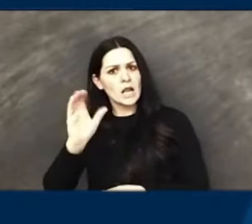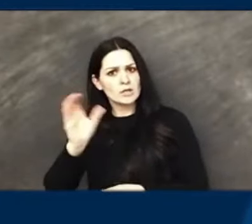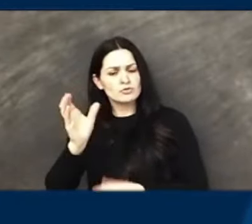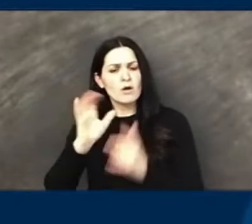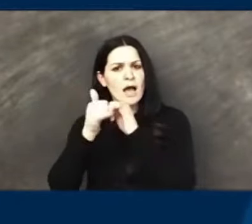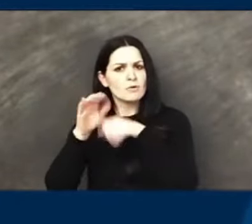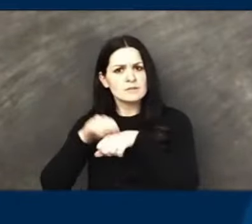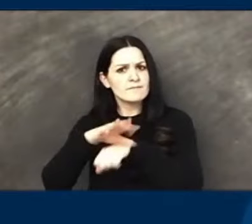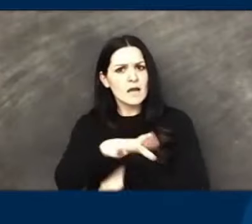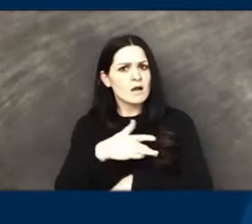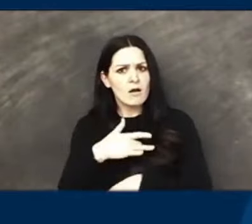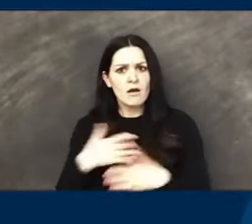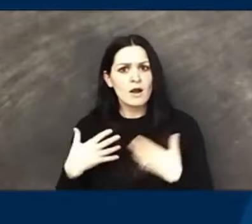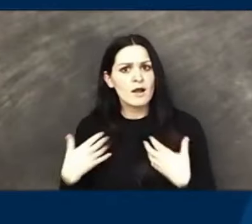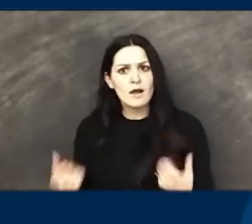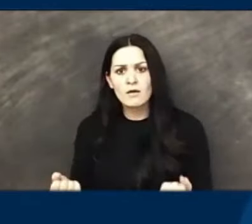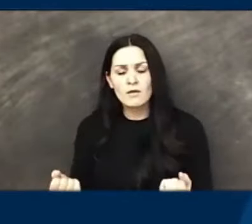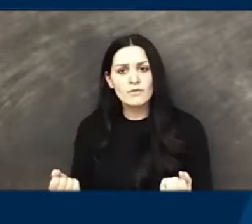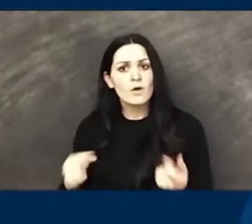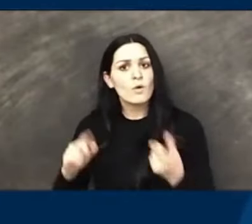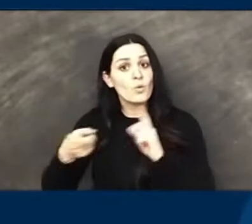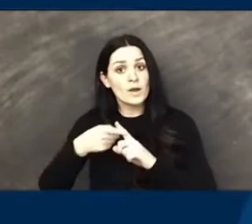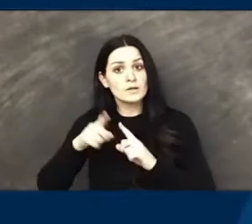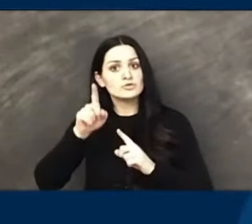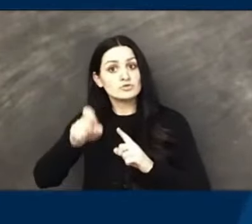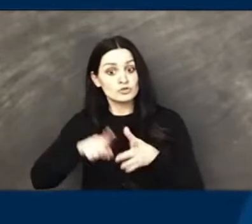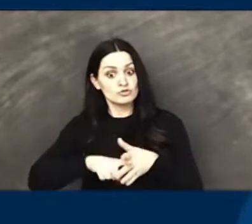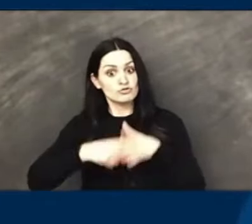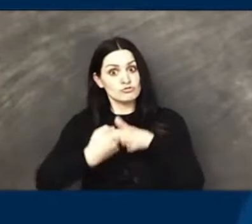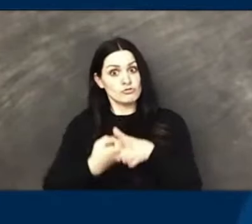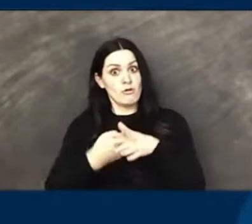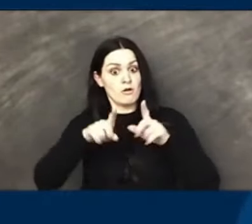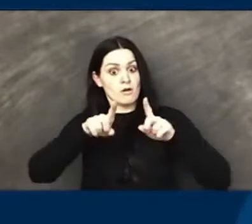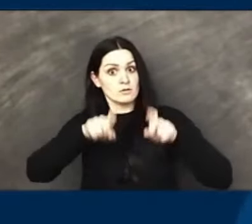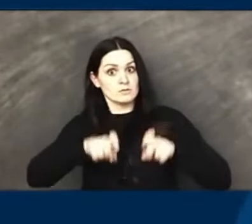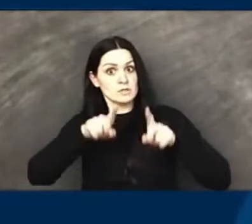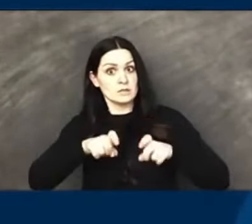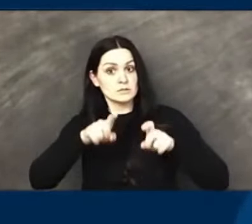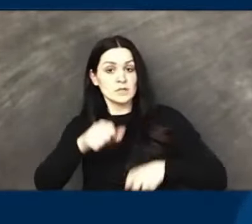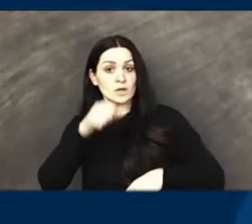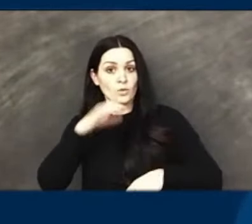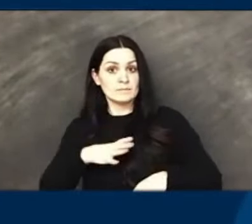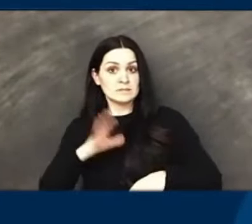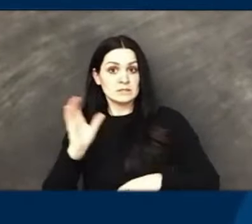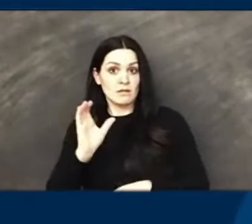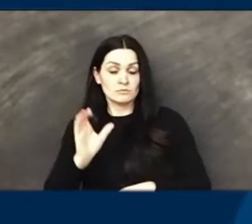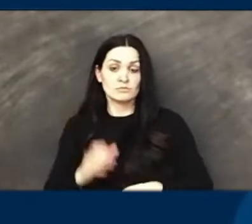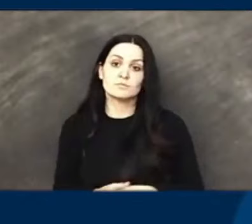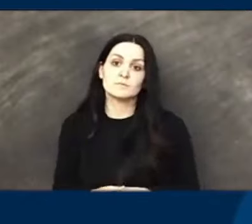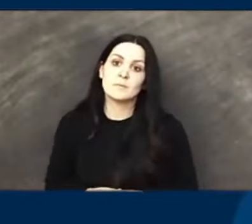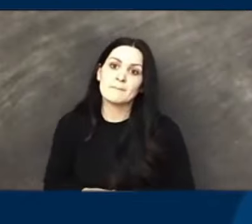health? When should women start having their cholesterol and heart health checked?